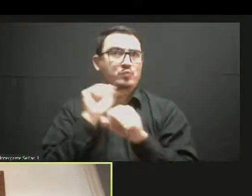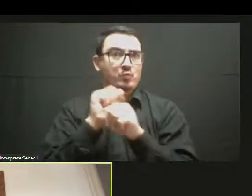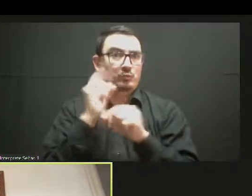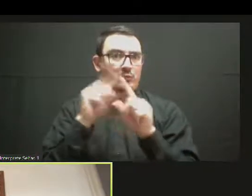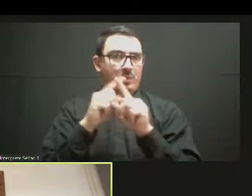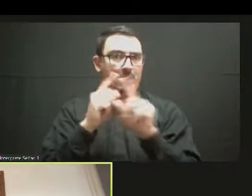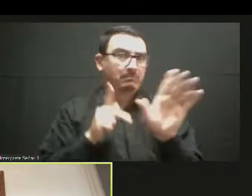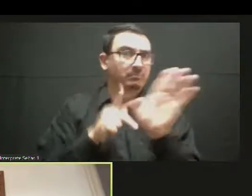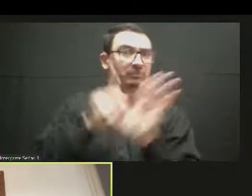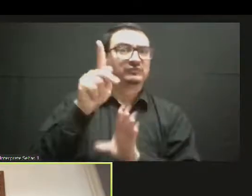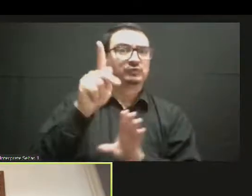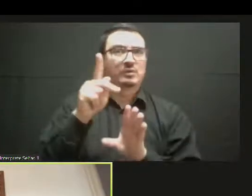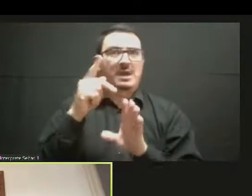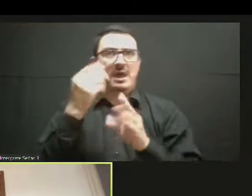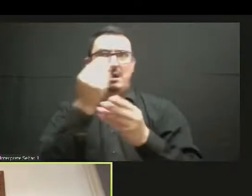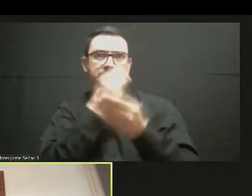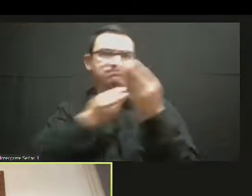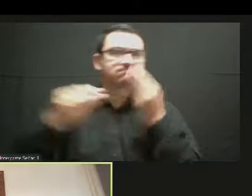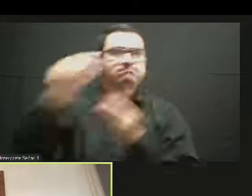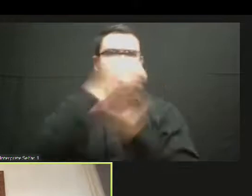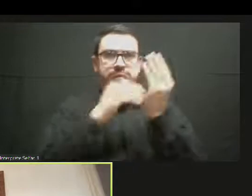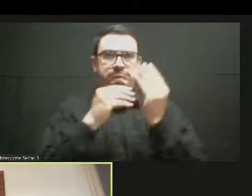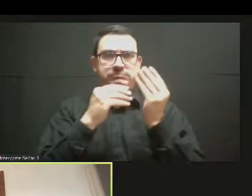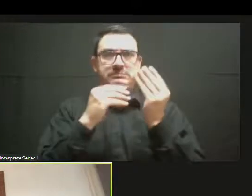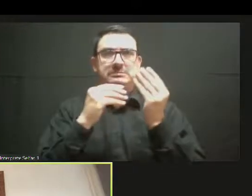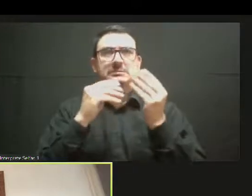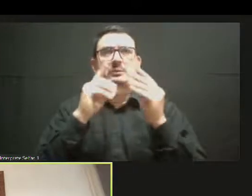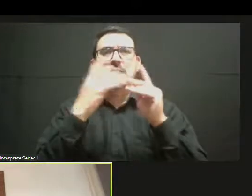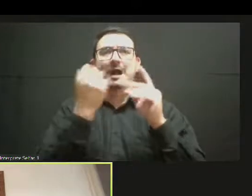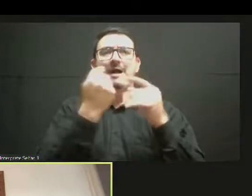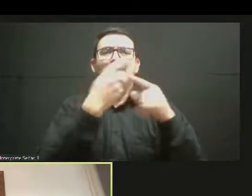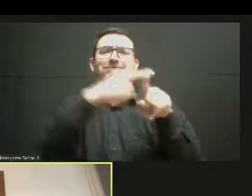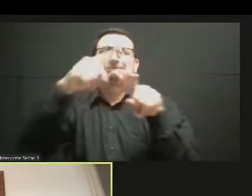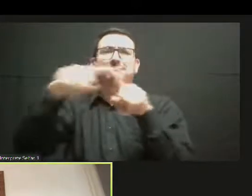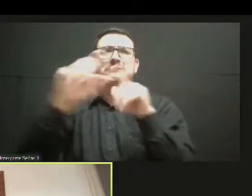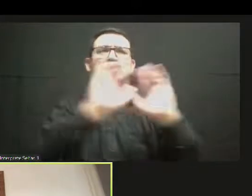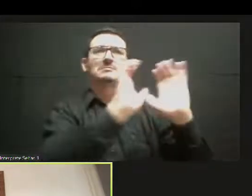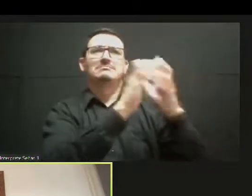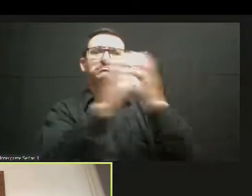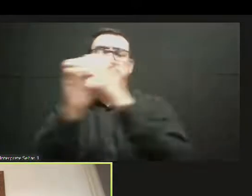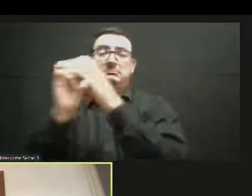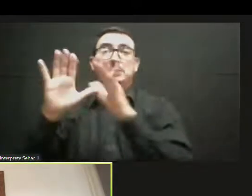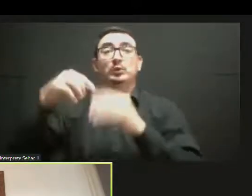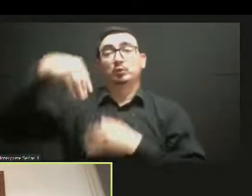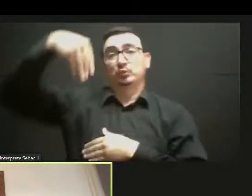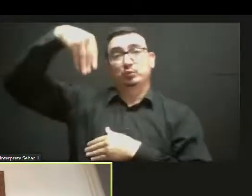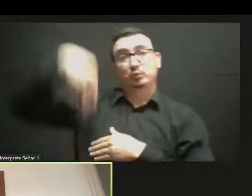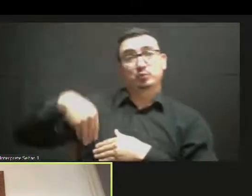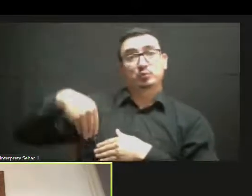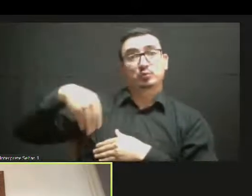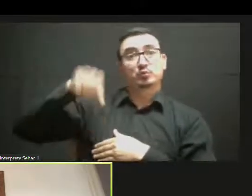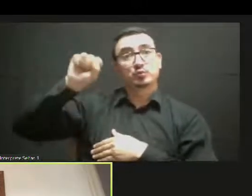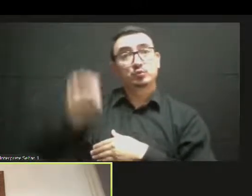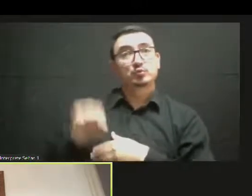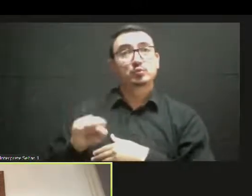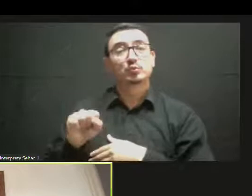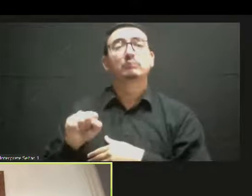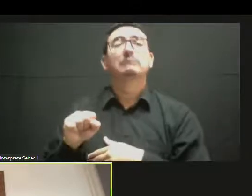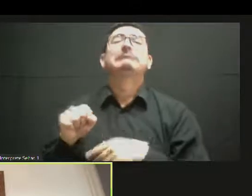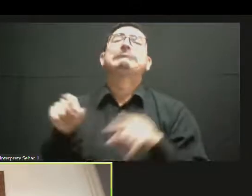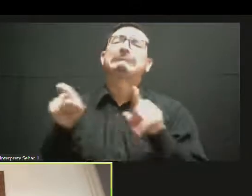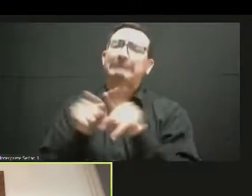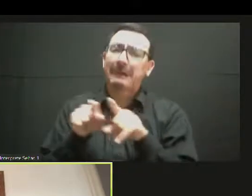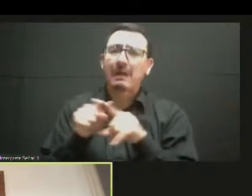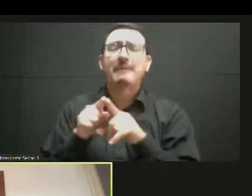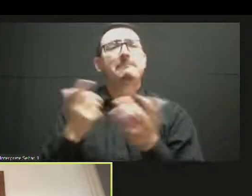In the South-South context, on the other hand, again, in the WTO as well, there's the LDC services waiver, which also made a reference to Mode